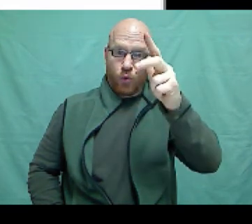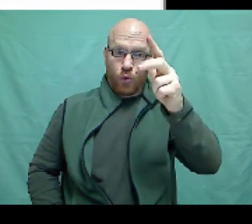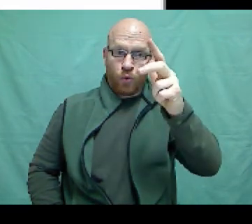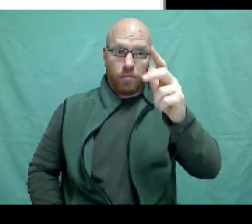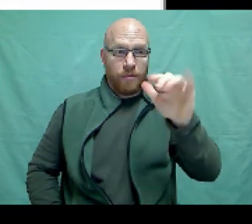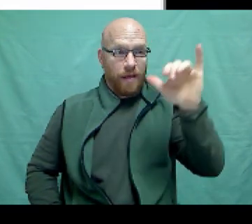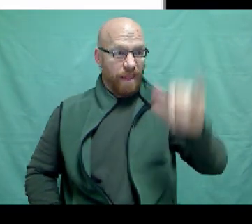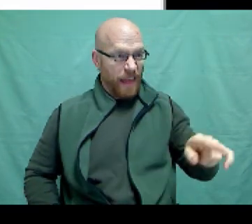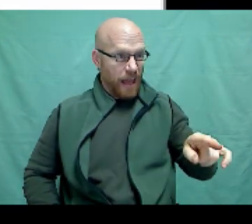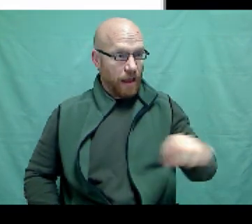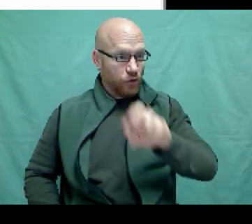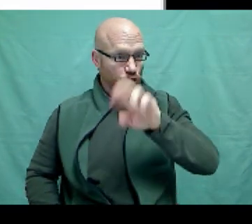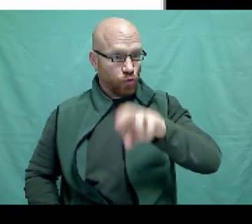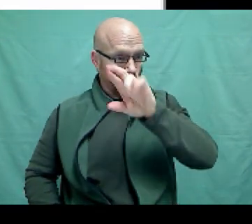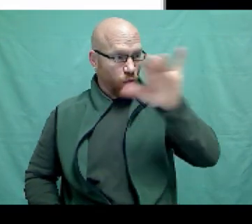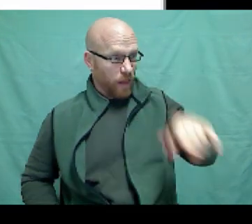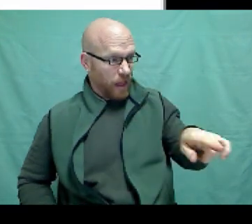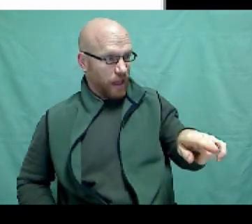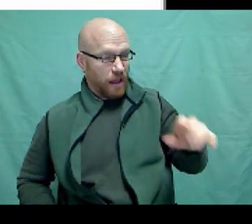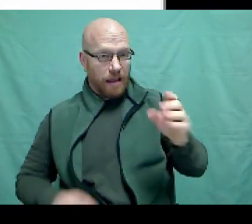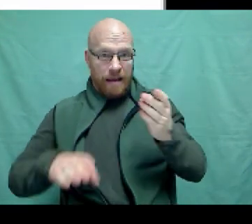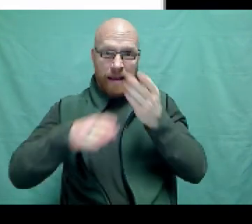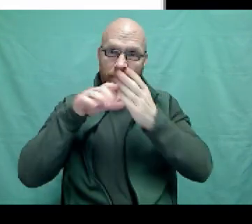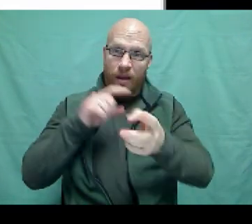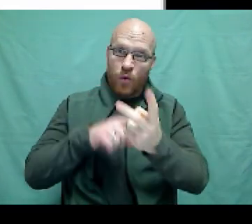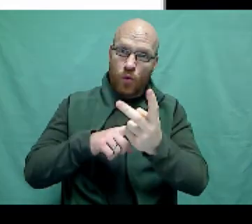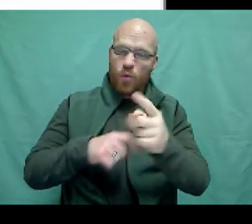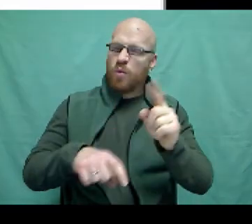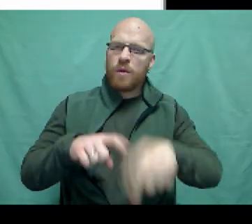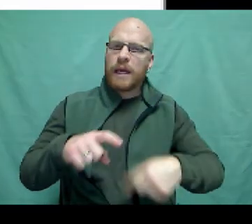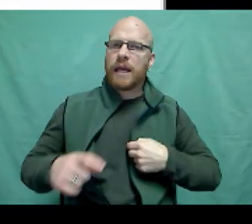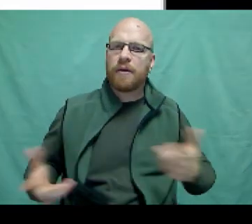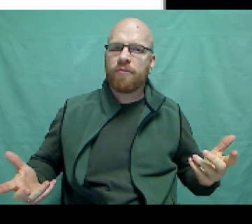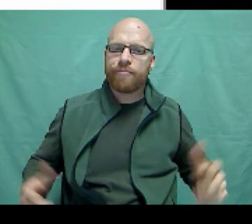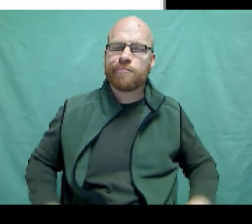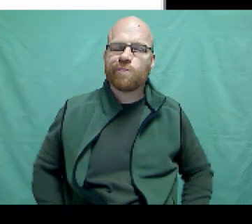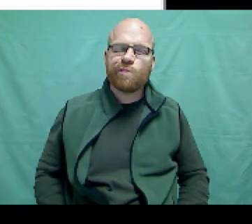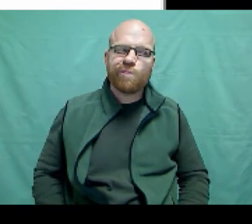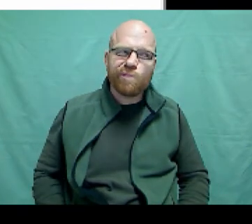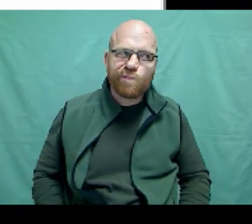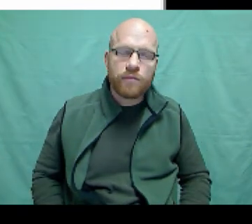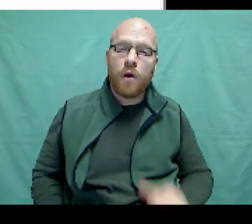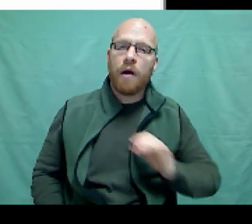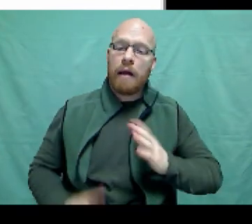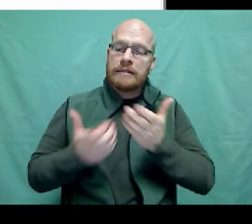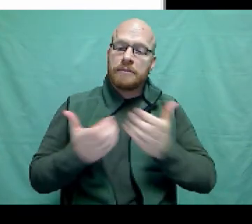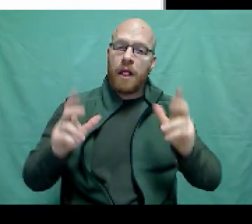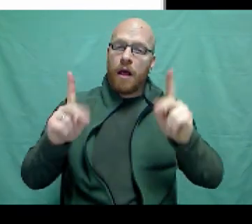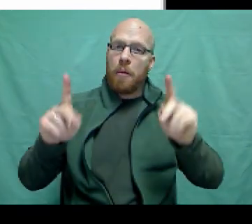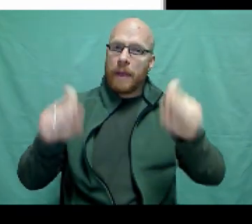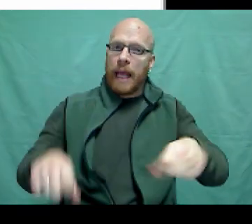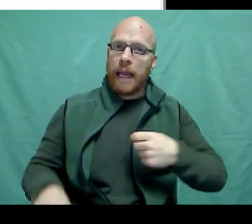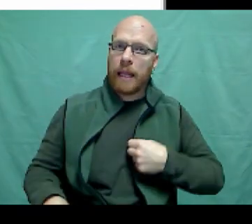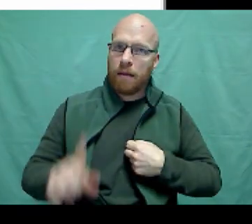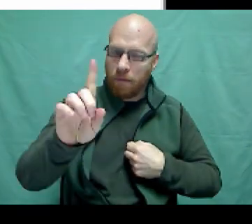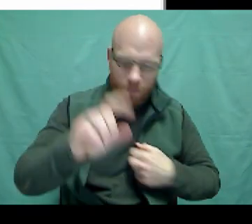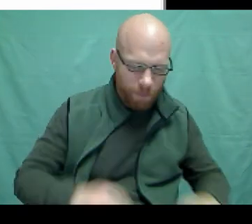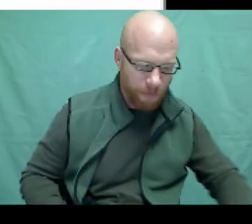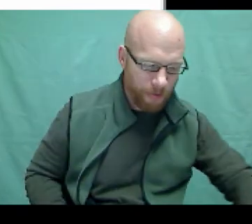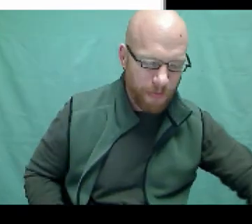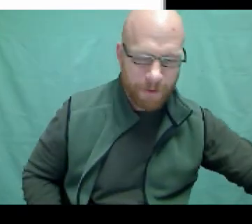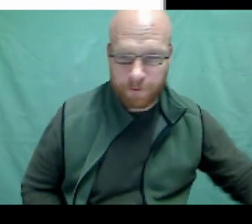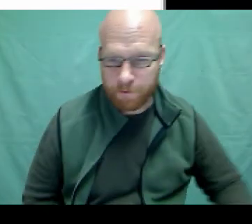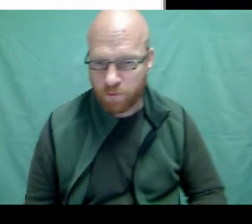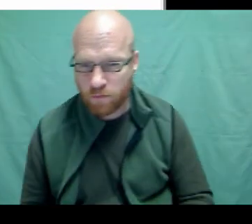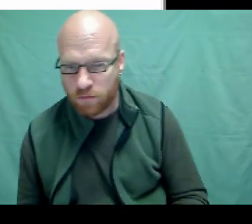So, there's no way to take the square root of z cubed. You can't divide 3 by 2, but I